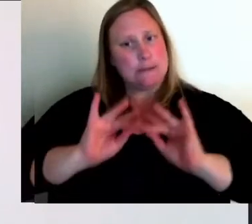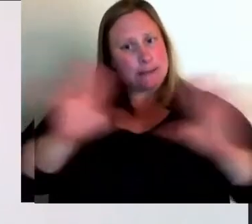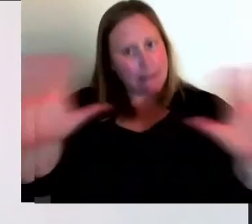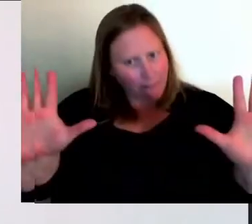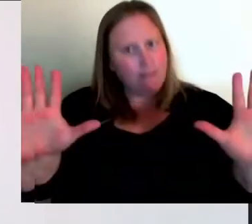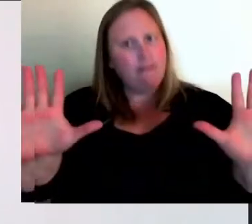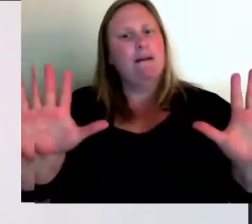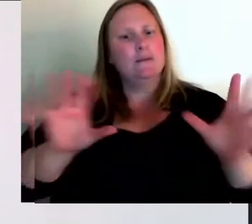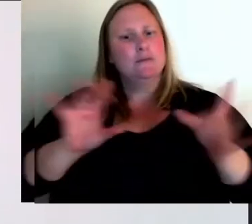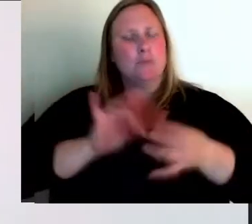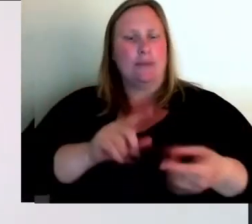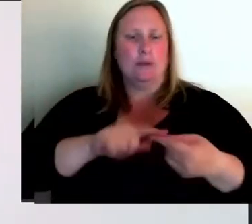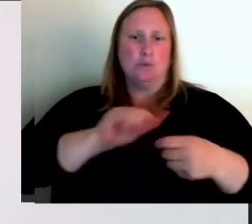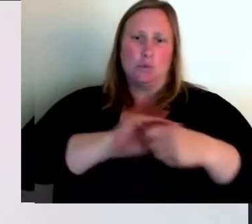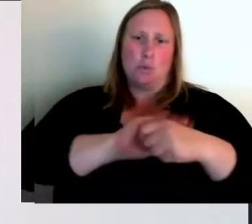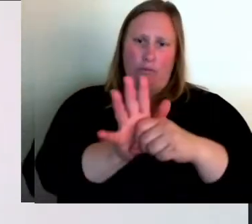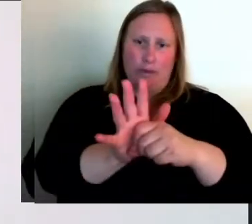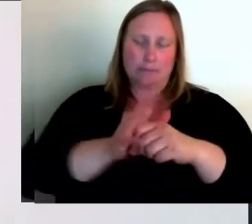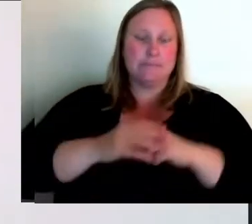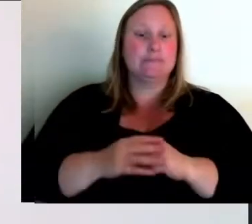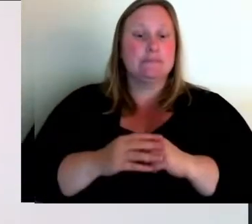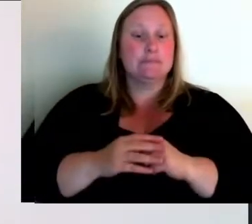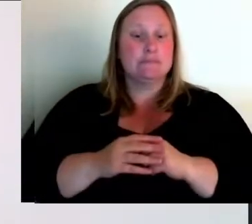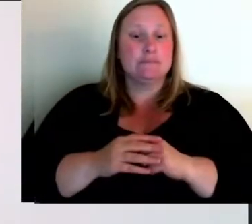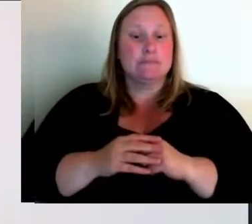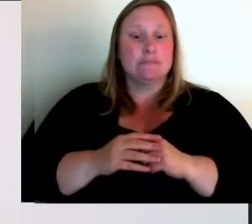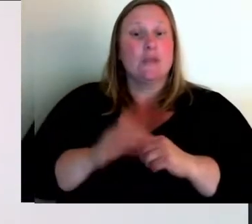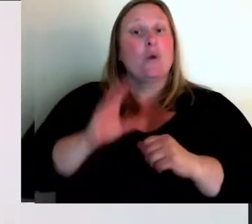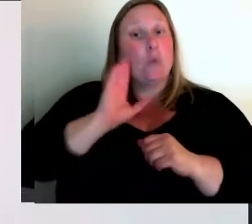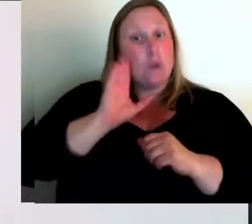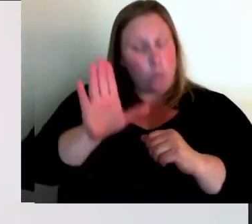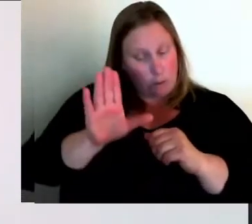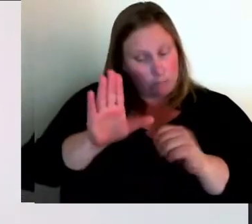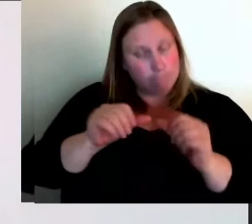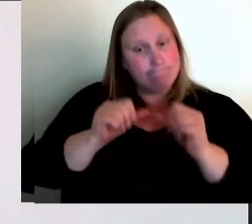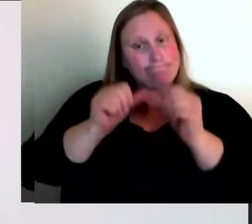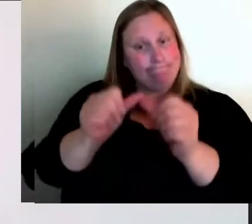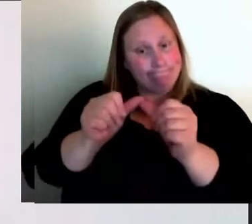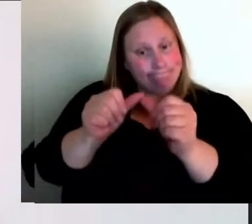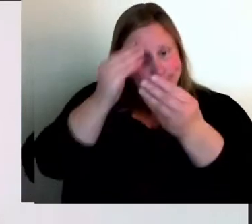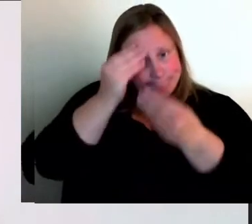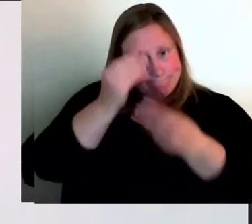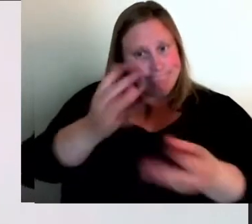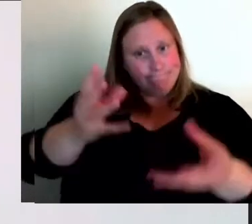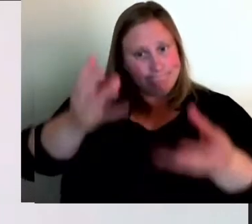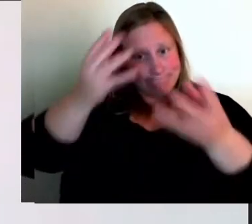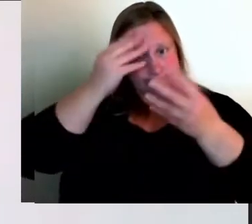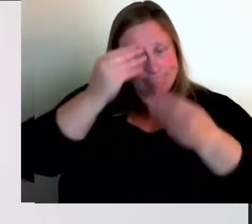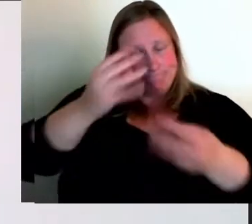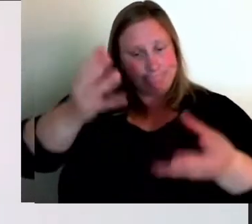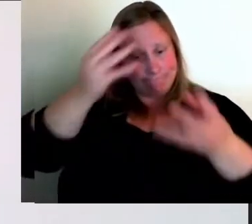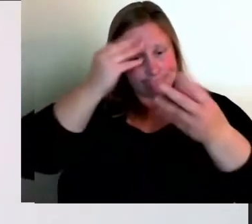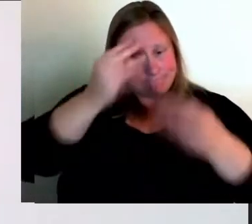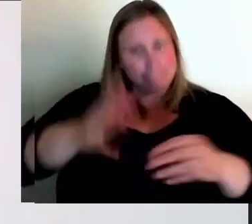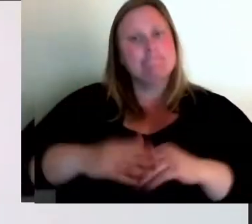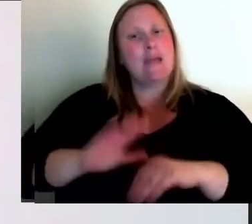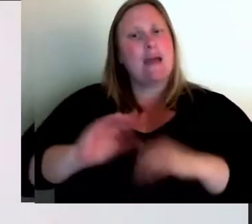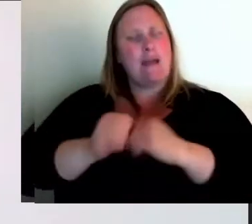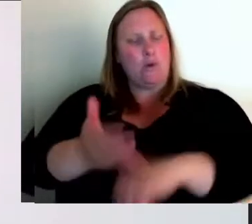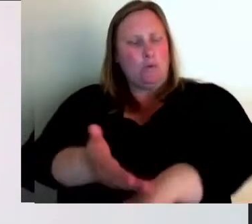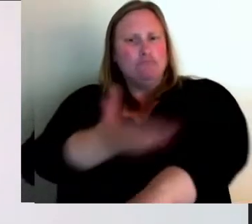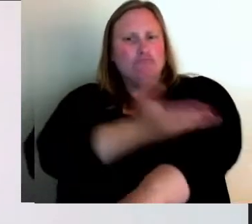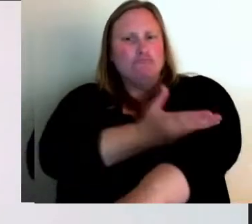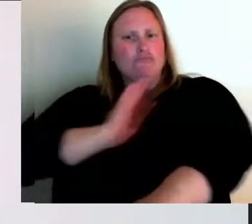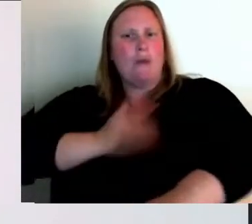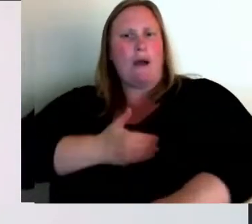data. DHS will continue to provide updates on these efforts and how they will enhance COVID-19 data quality in Wisconsin.